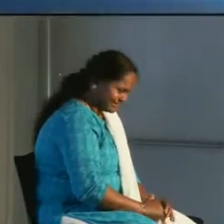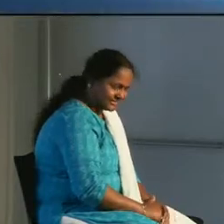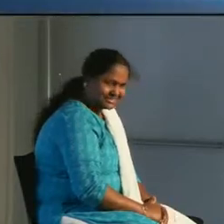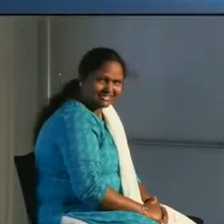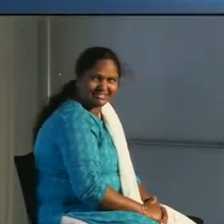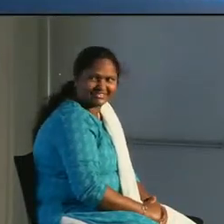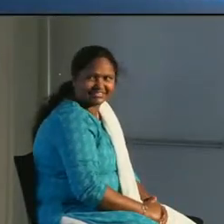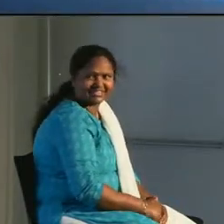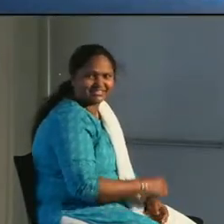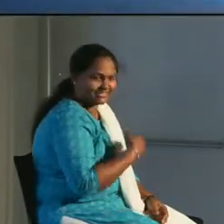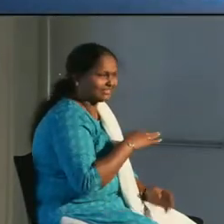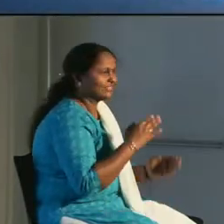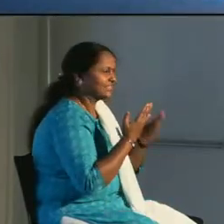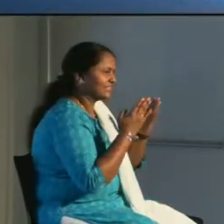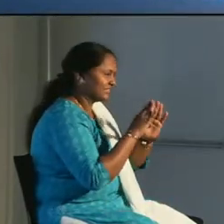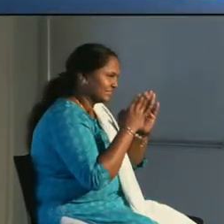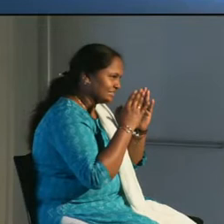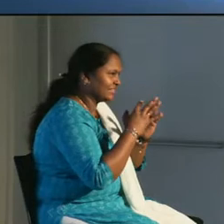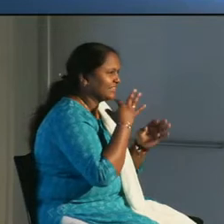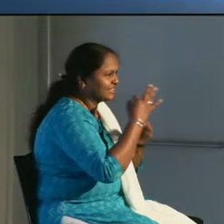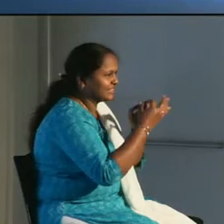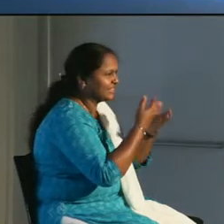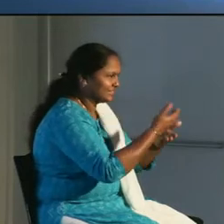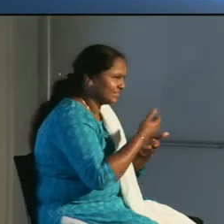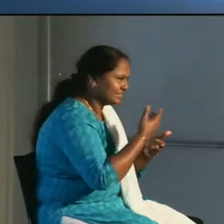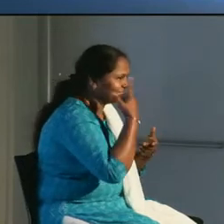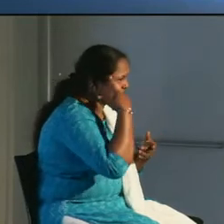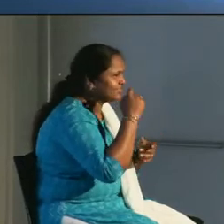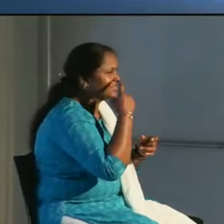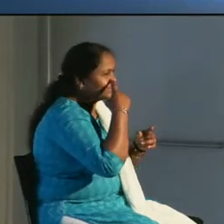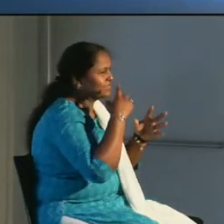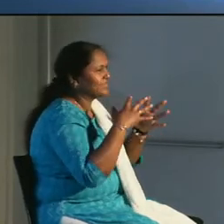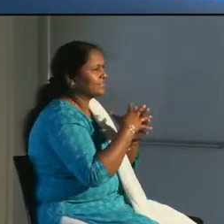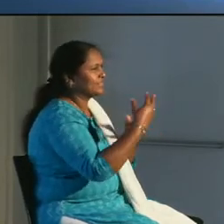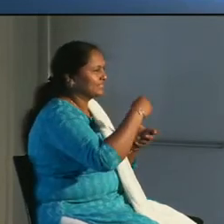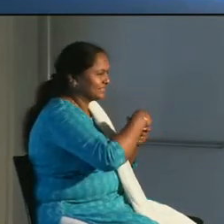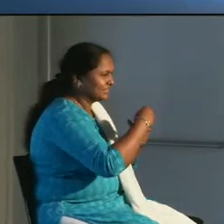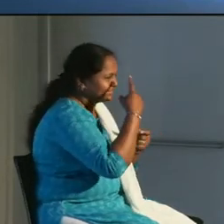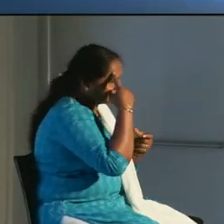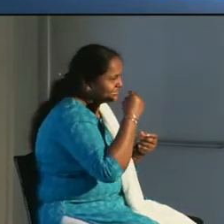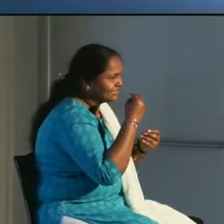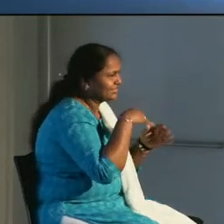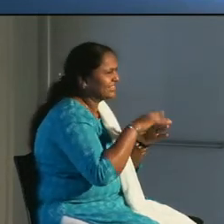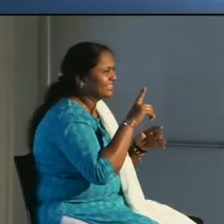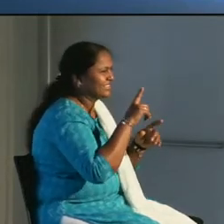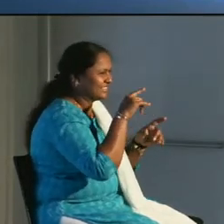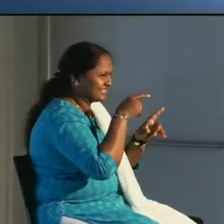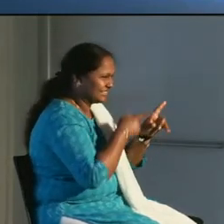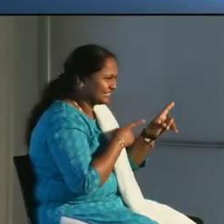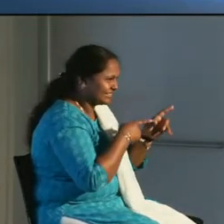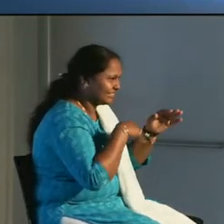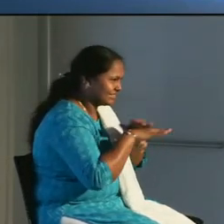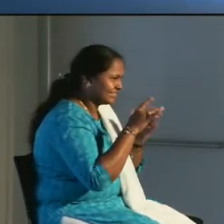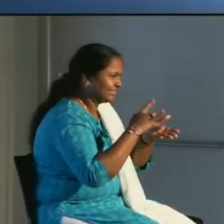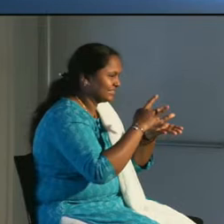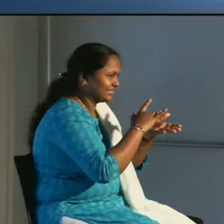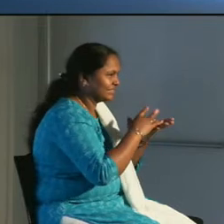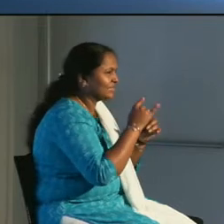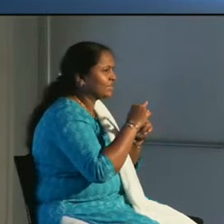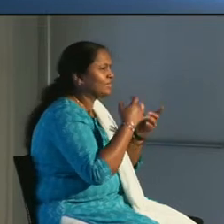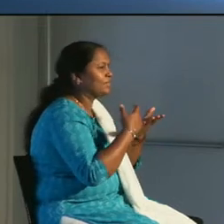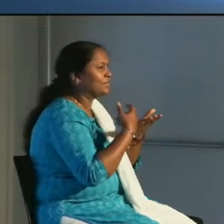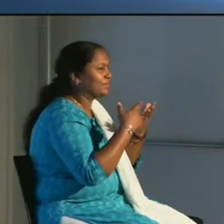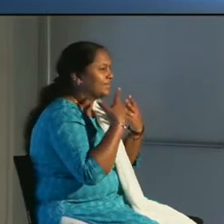We went door to door inviting women residents specifically of Yalahanka. And this park around